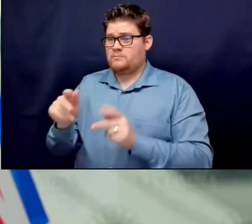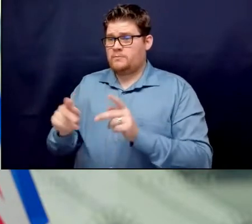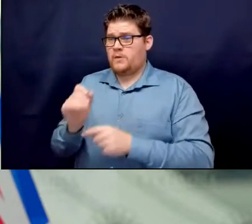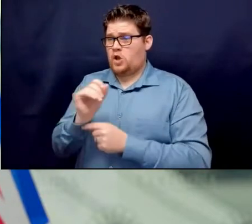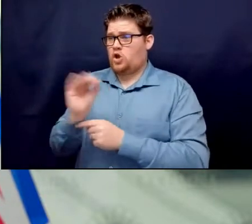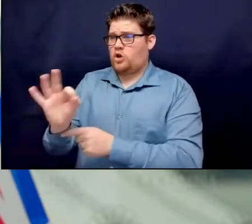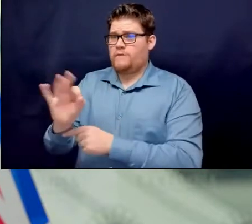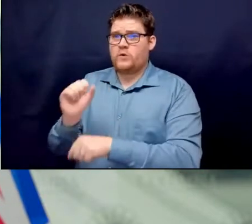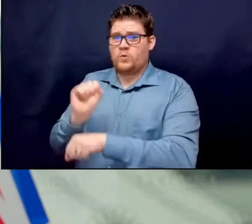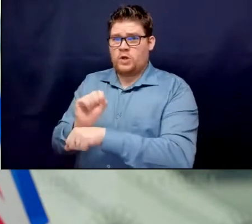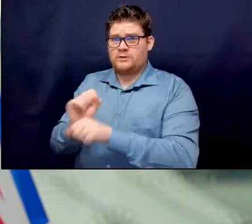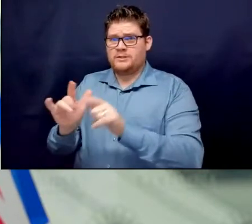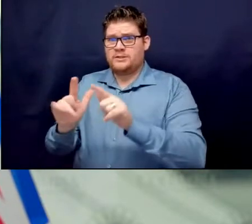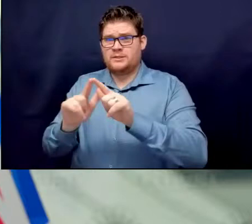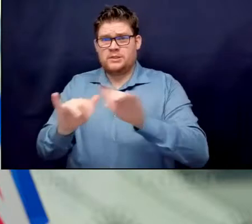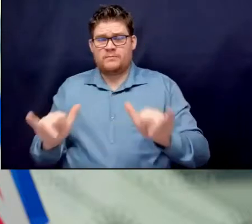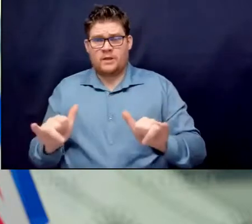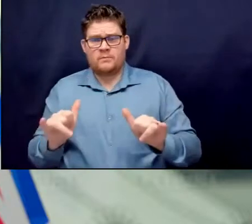decided